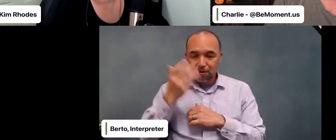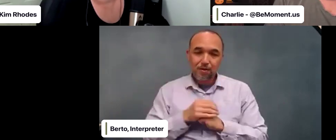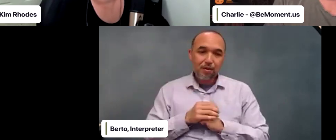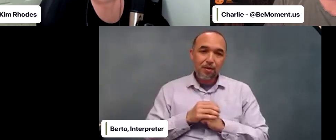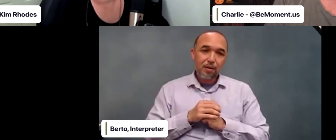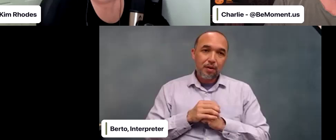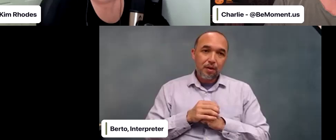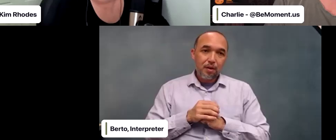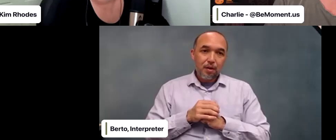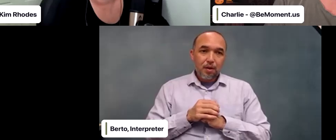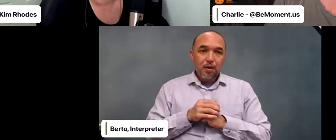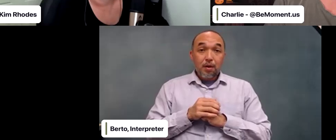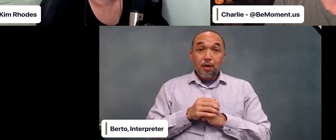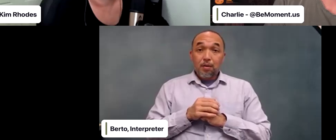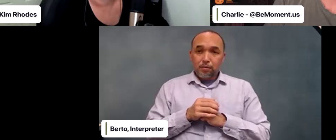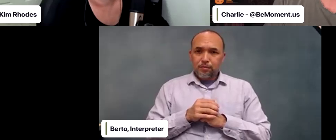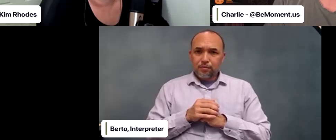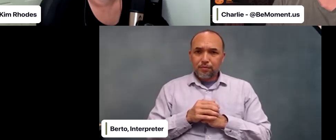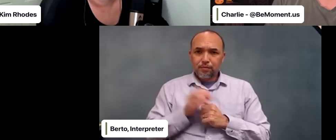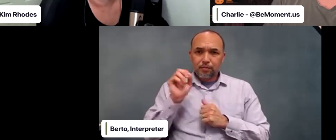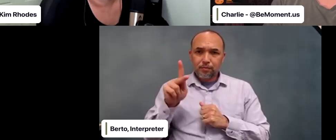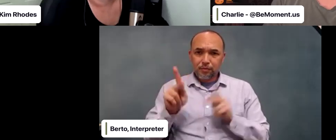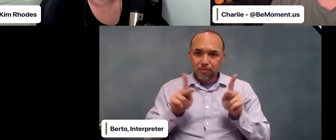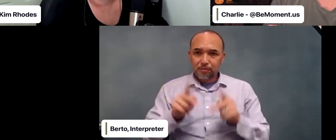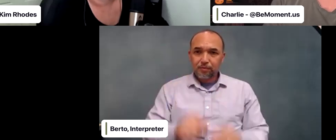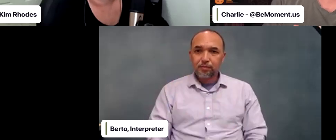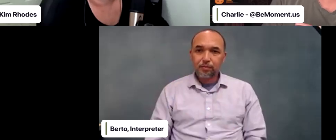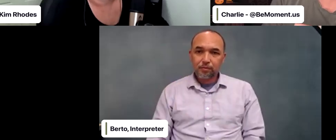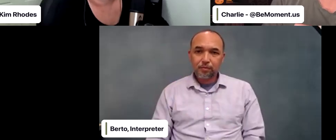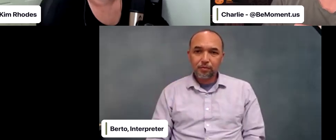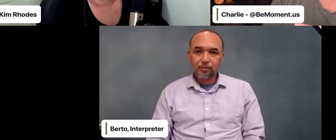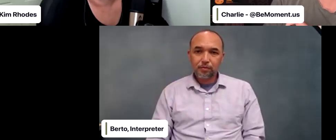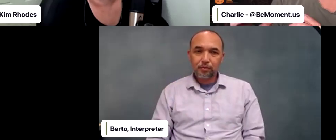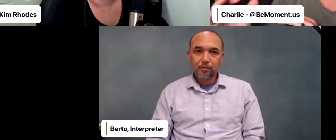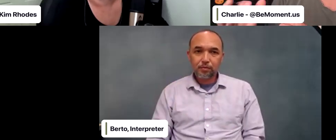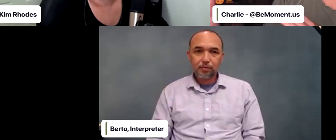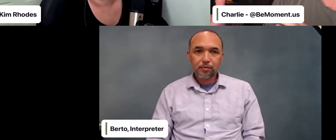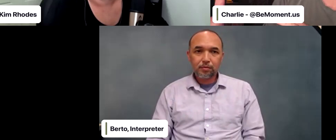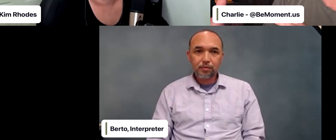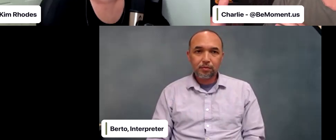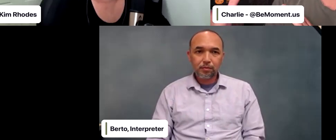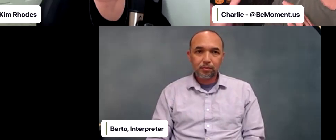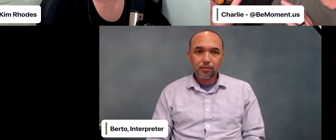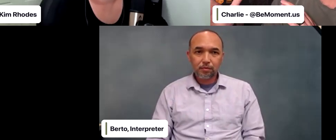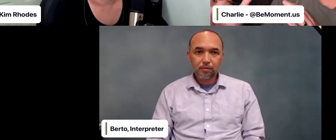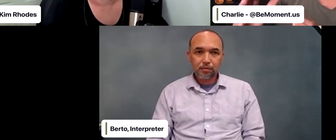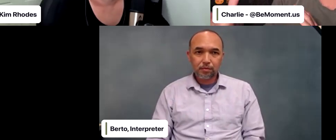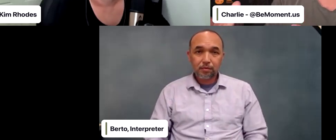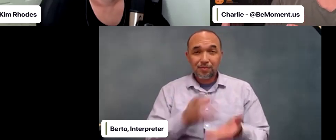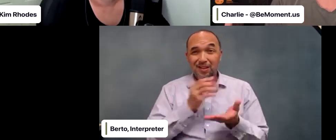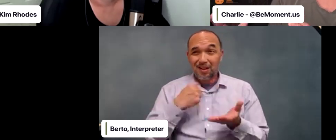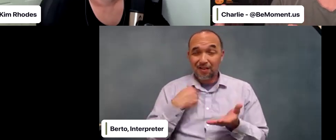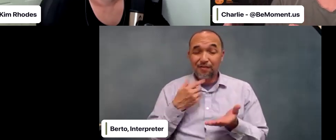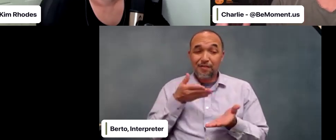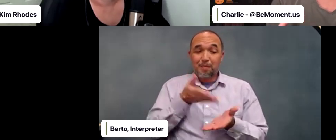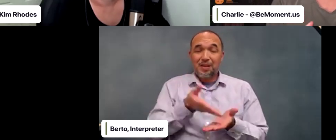Yeah. Well, let's take a couple of people. Also, while we're grabbing somebody here, I've been in the room when people have passed a couple of